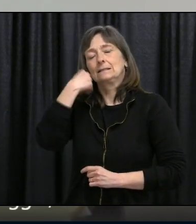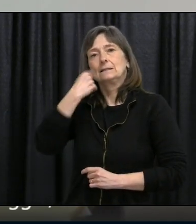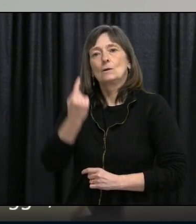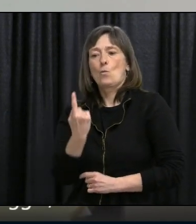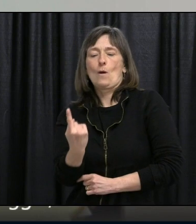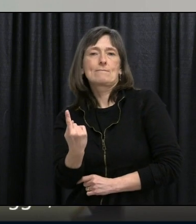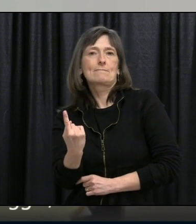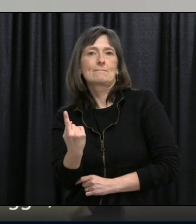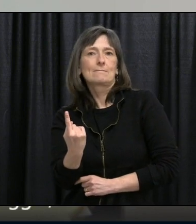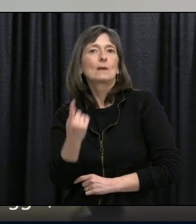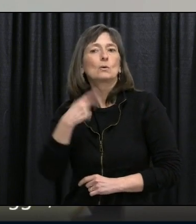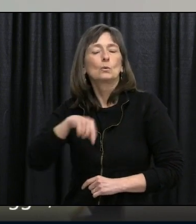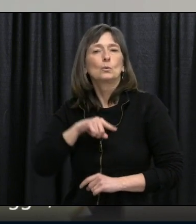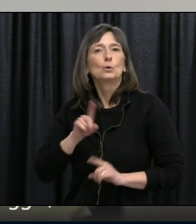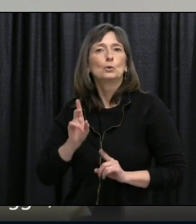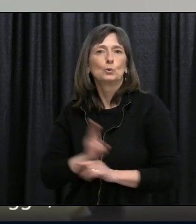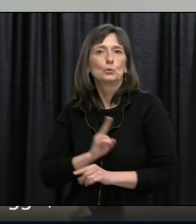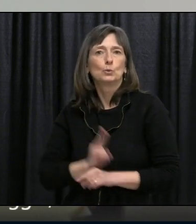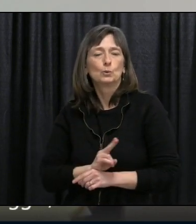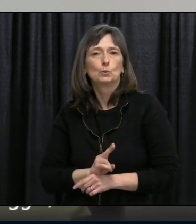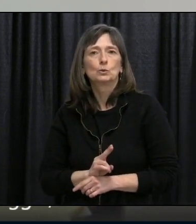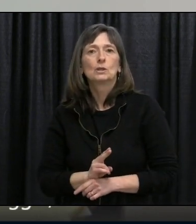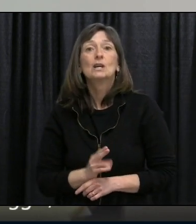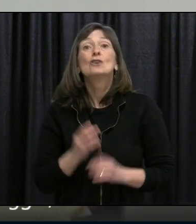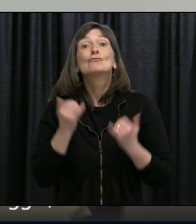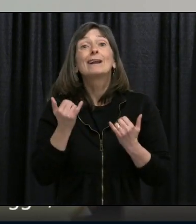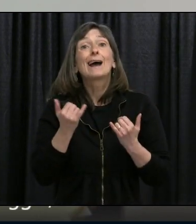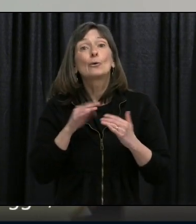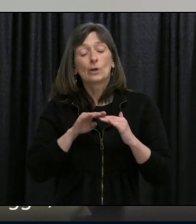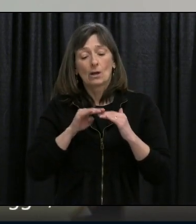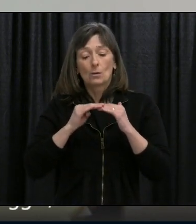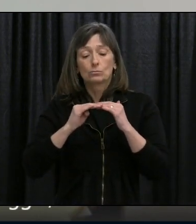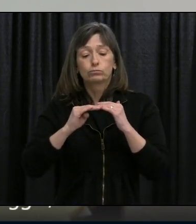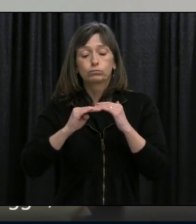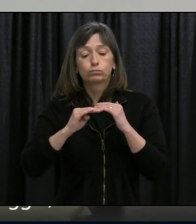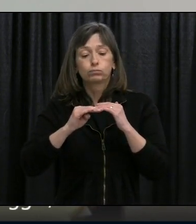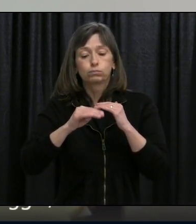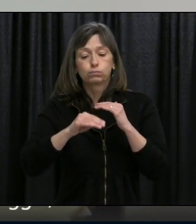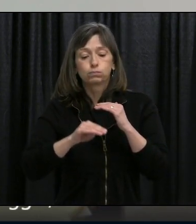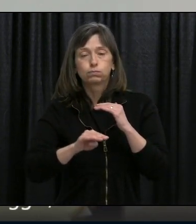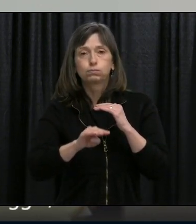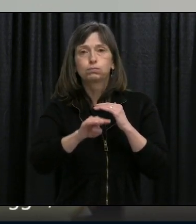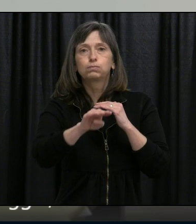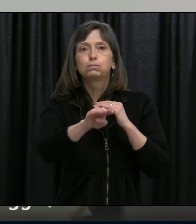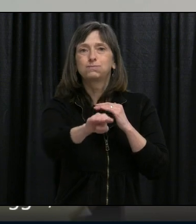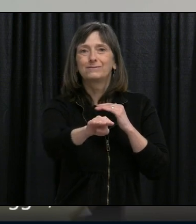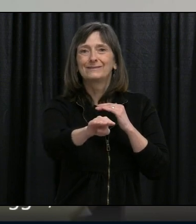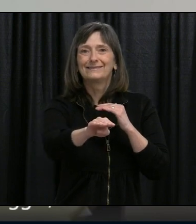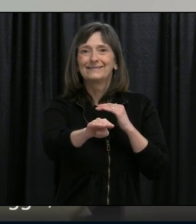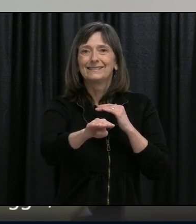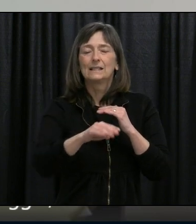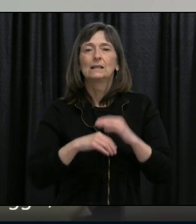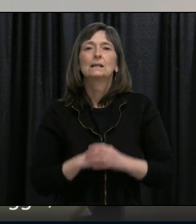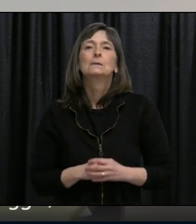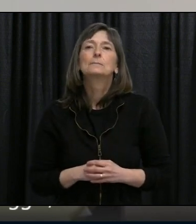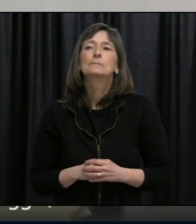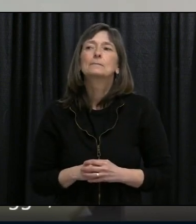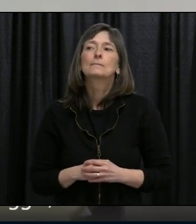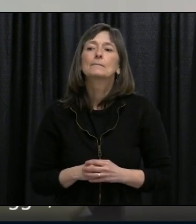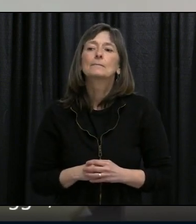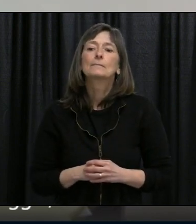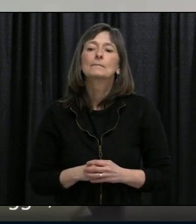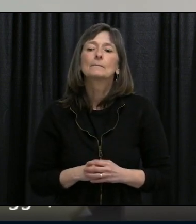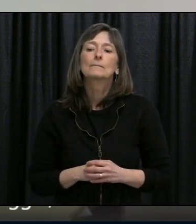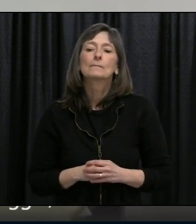We have reached a trough in COVID-19 of where to go next. The other two mainstays are